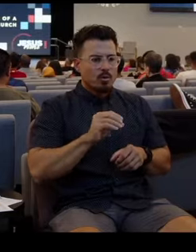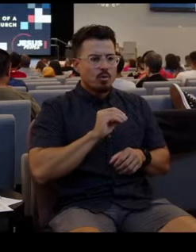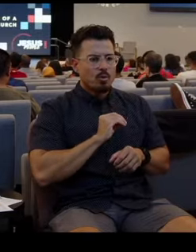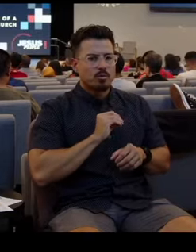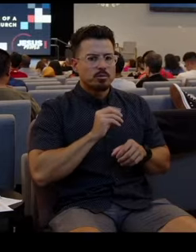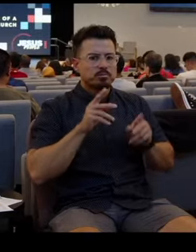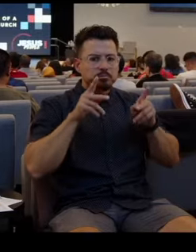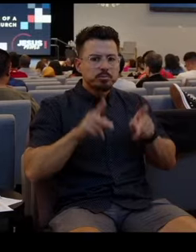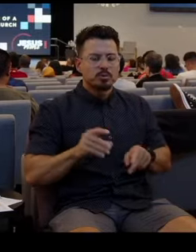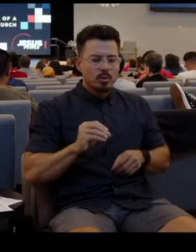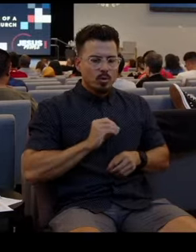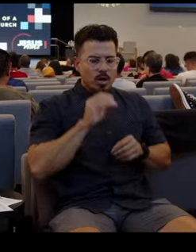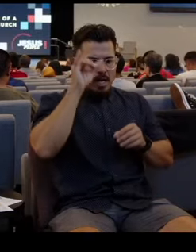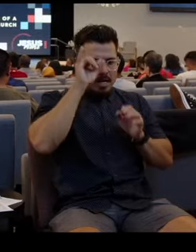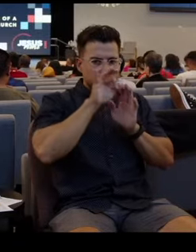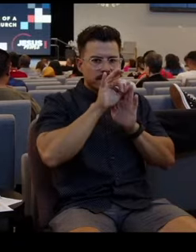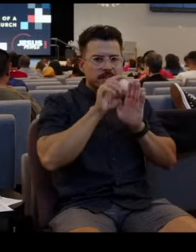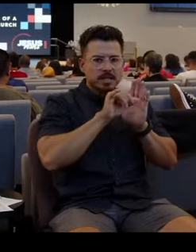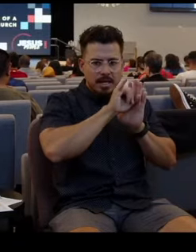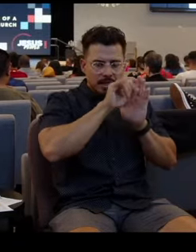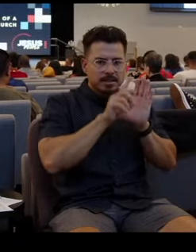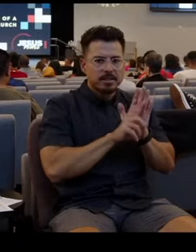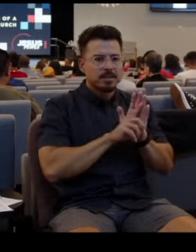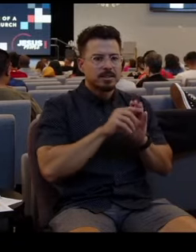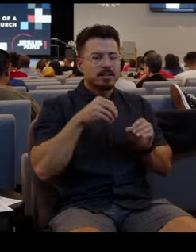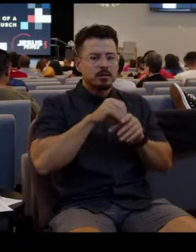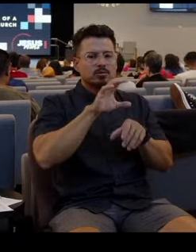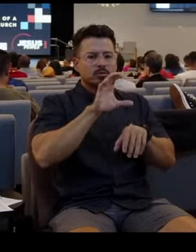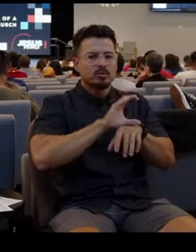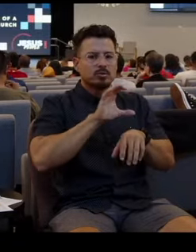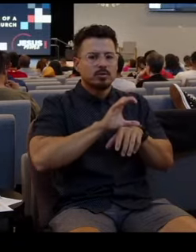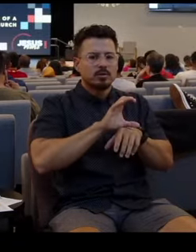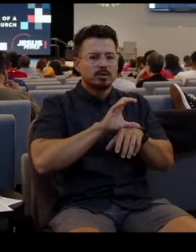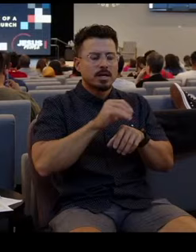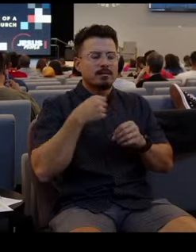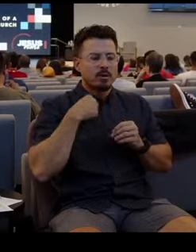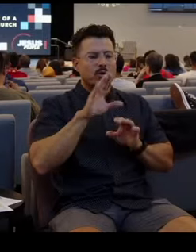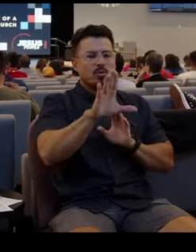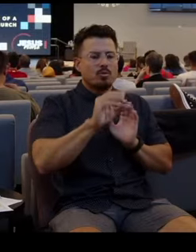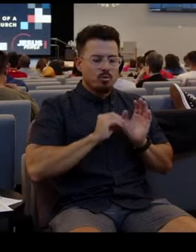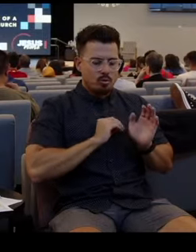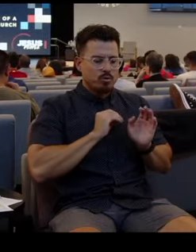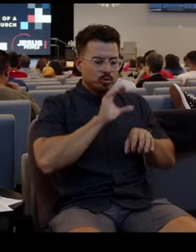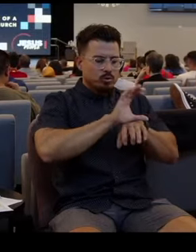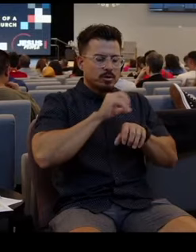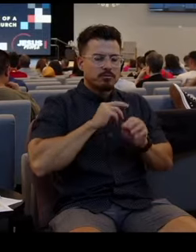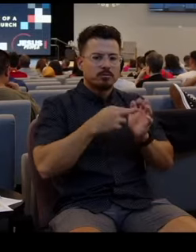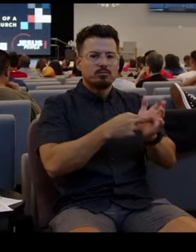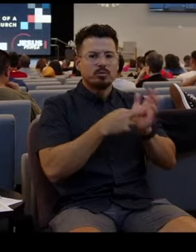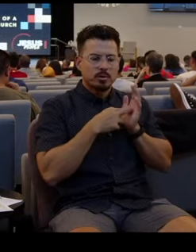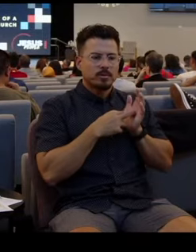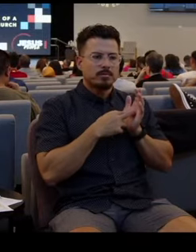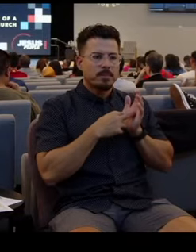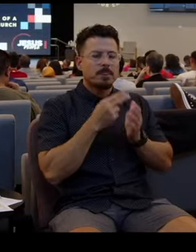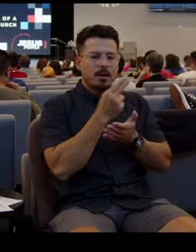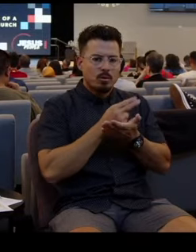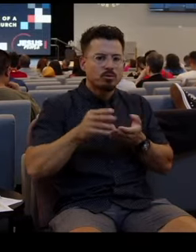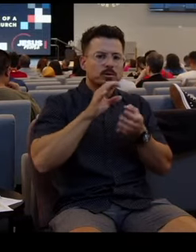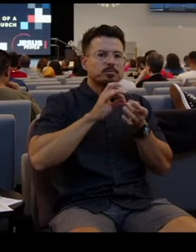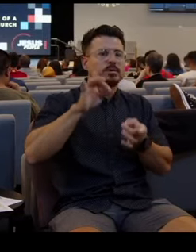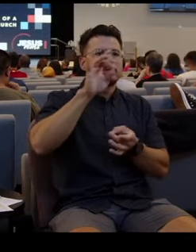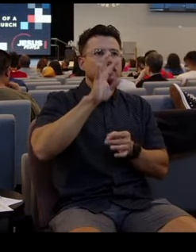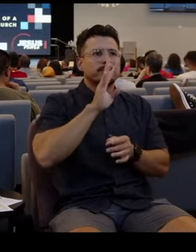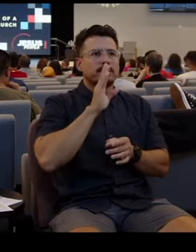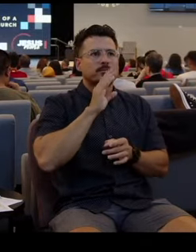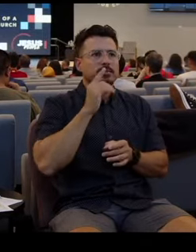We see they have their own identity. But we also see in this church they have their own mandate. The Holy Spirit speaks to them. And this is what I